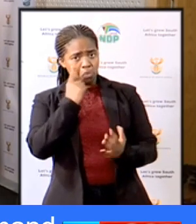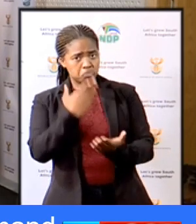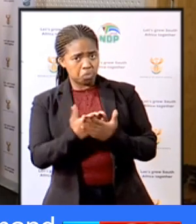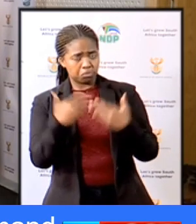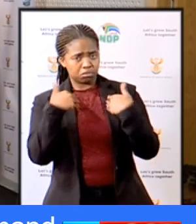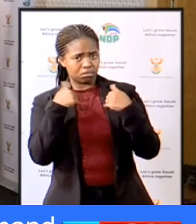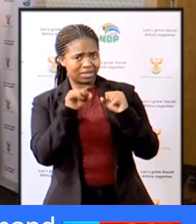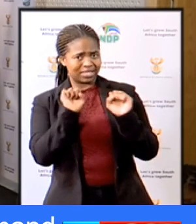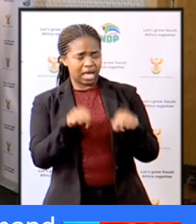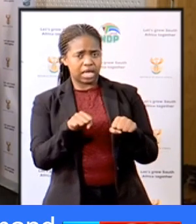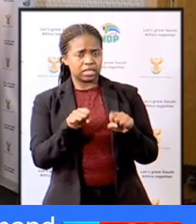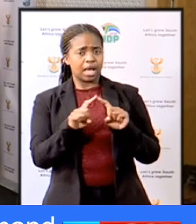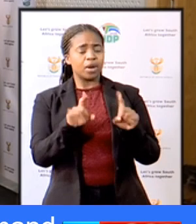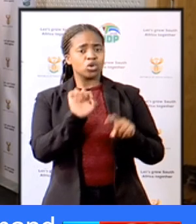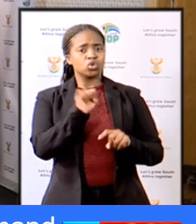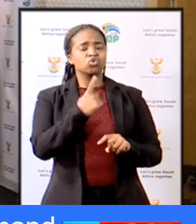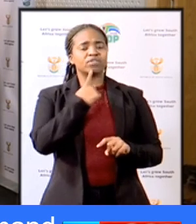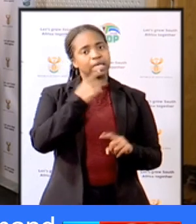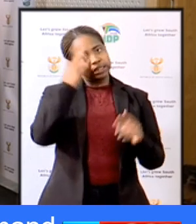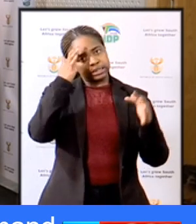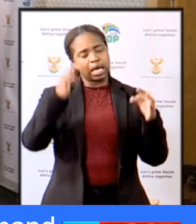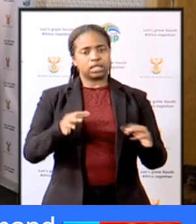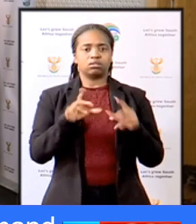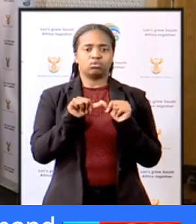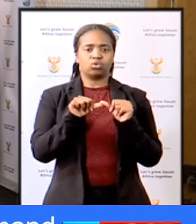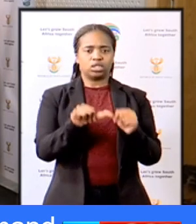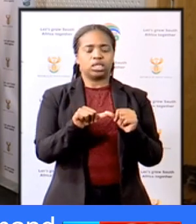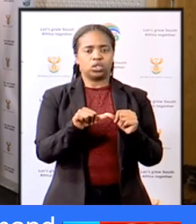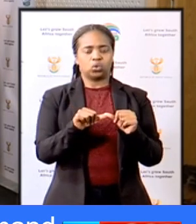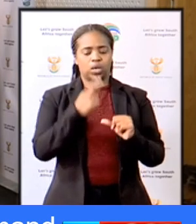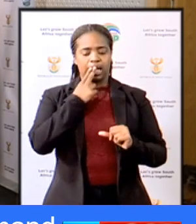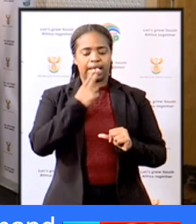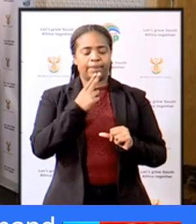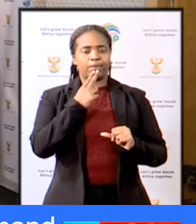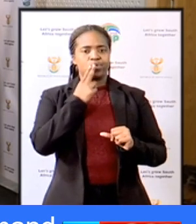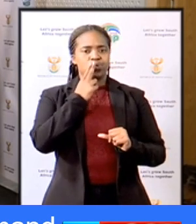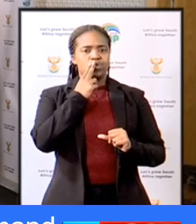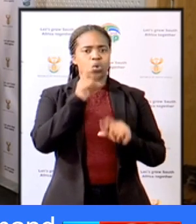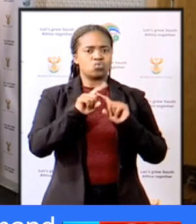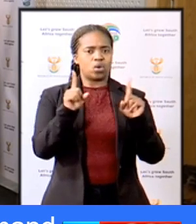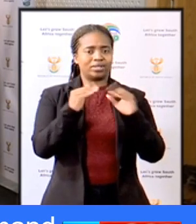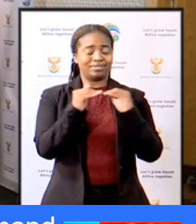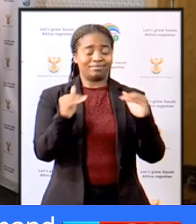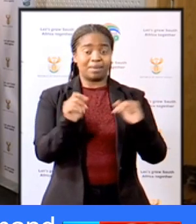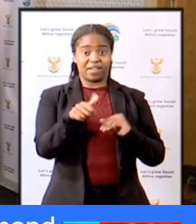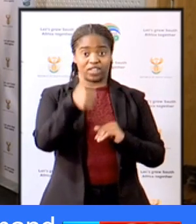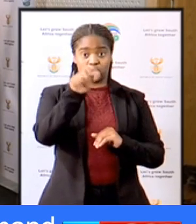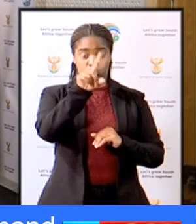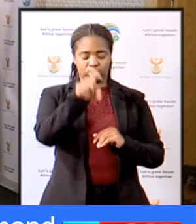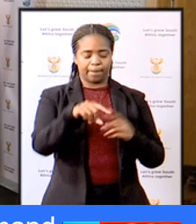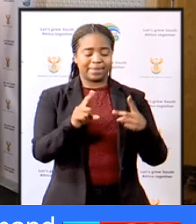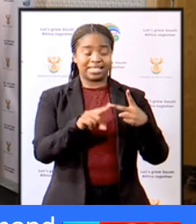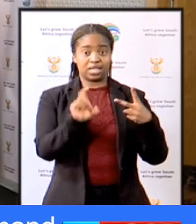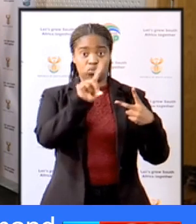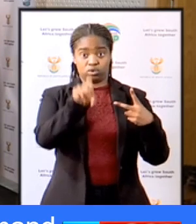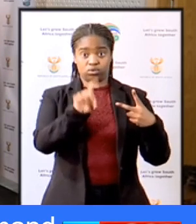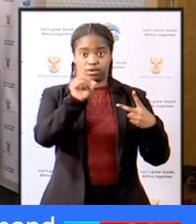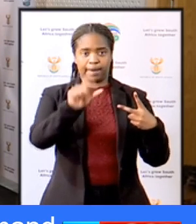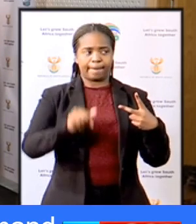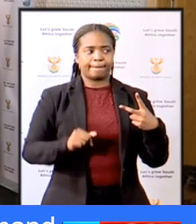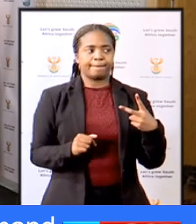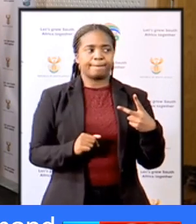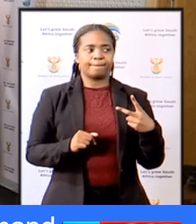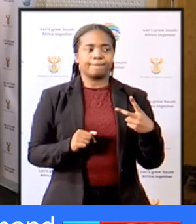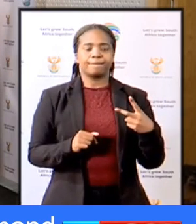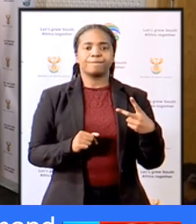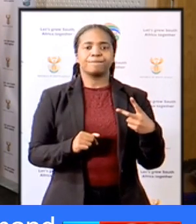despite the fact that you guys eventually decided to continue the ban. That's my first question. My second question is,